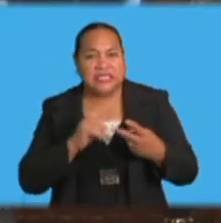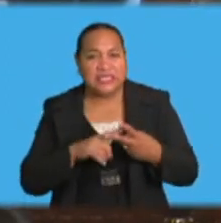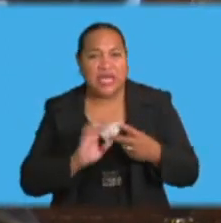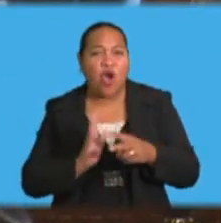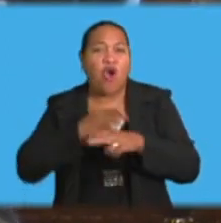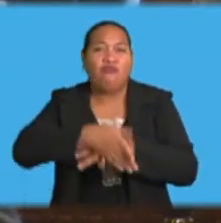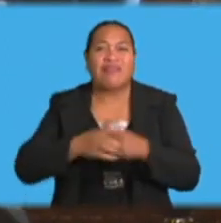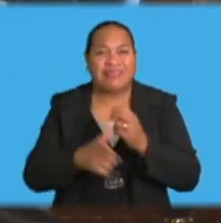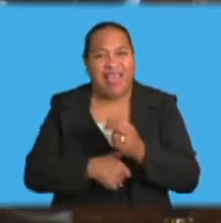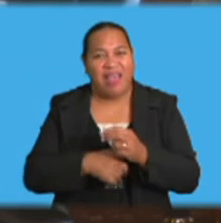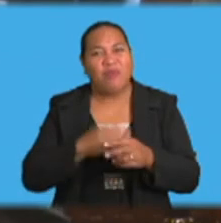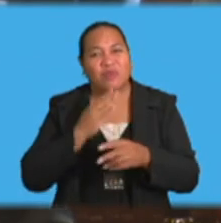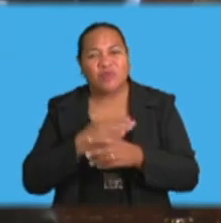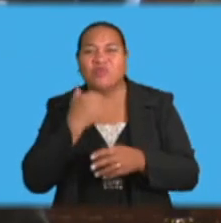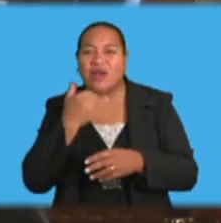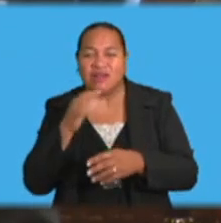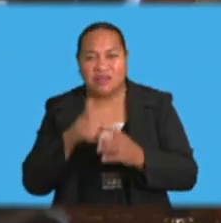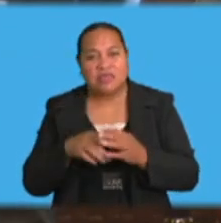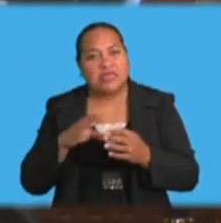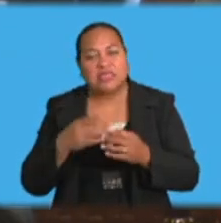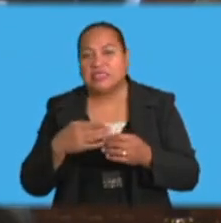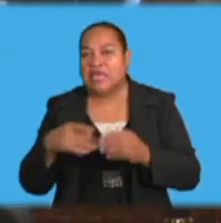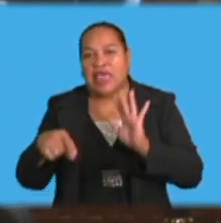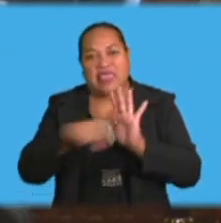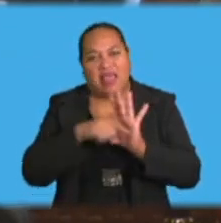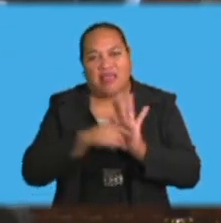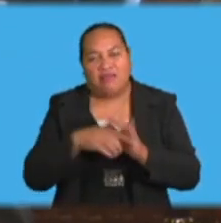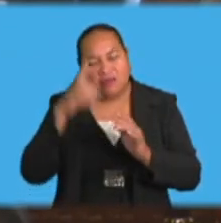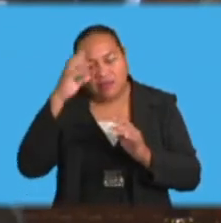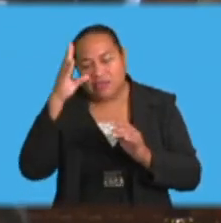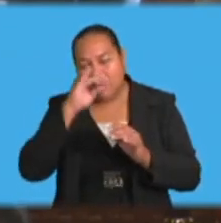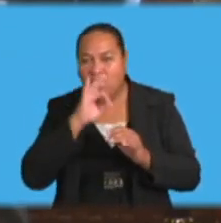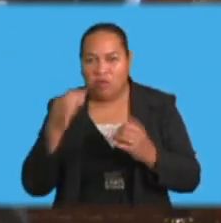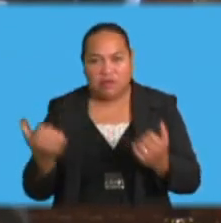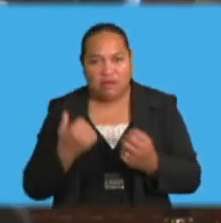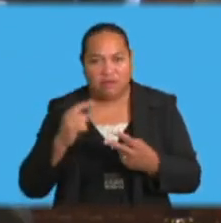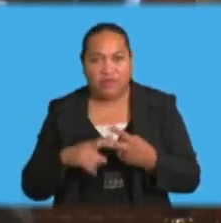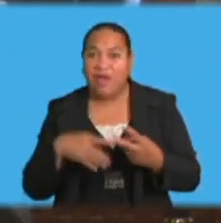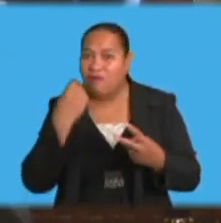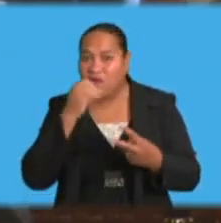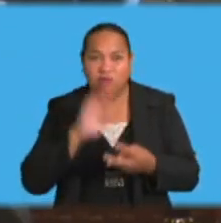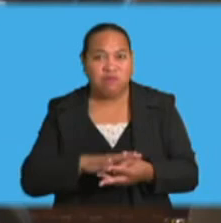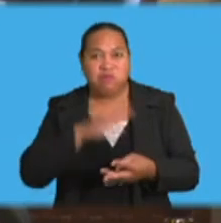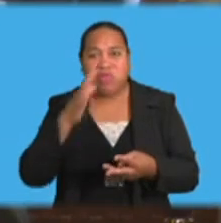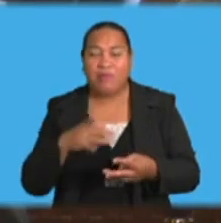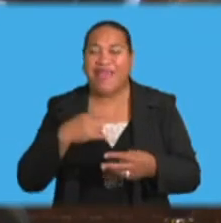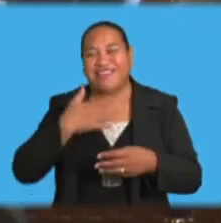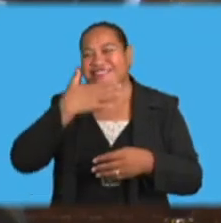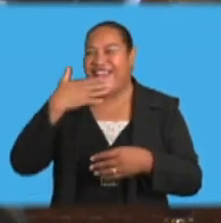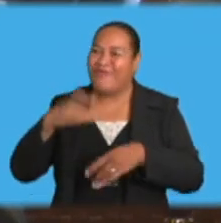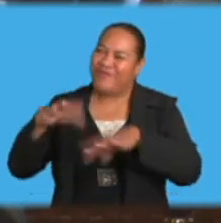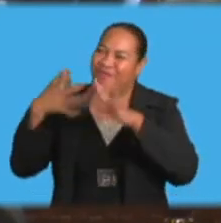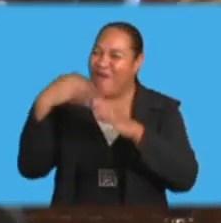in the organization which has a negative impact on sleep, food availability at work, and I must congratulate Parliament for the lovely food that we're